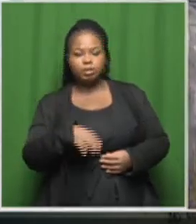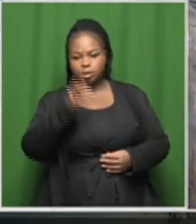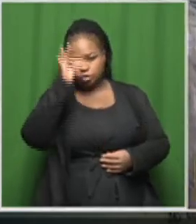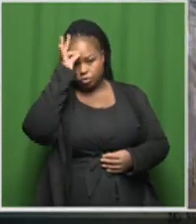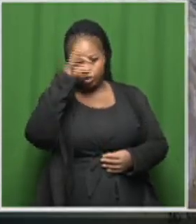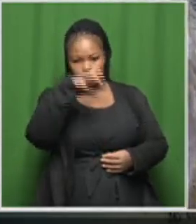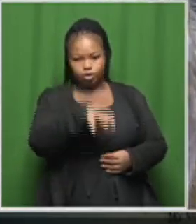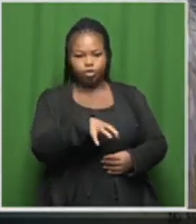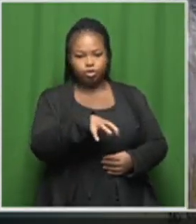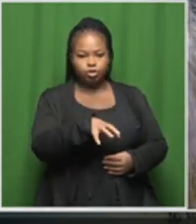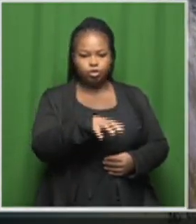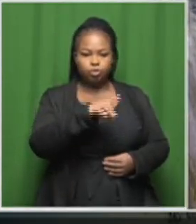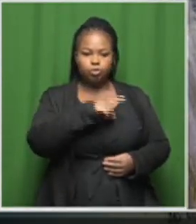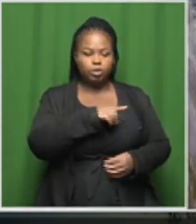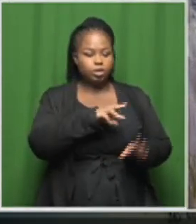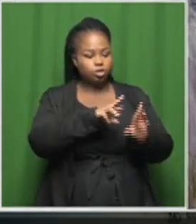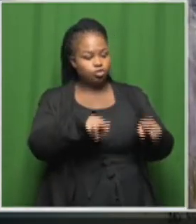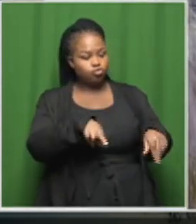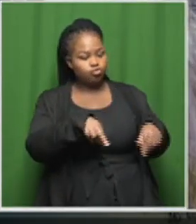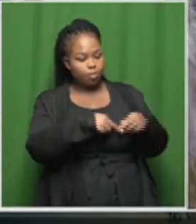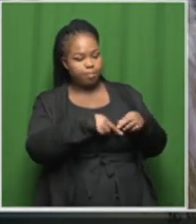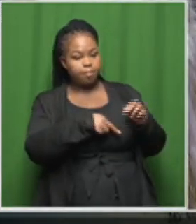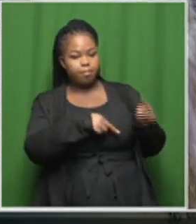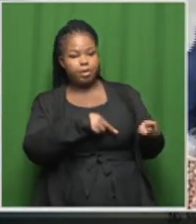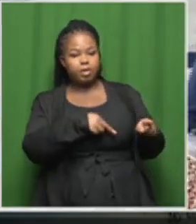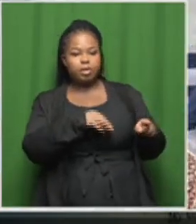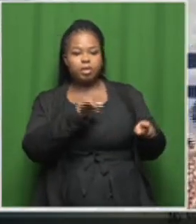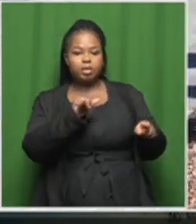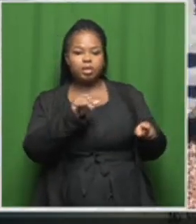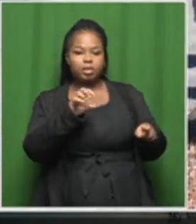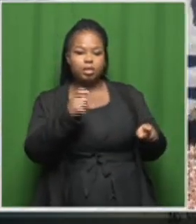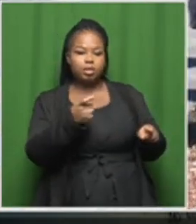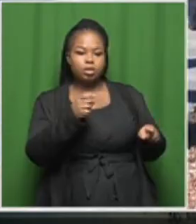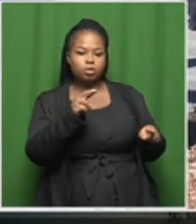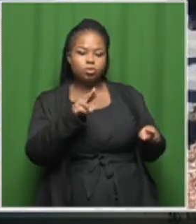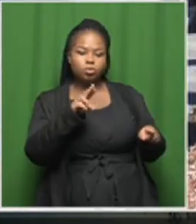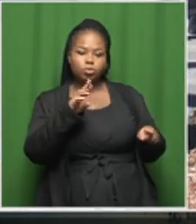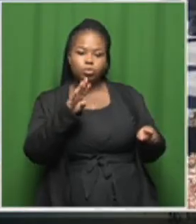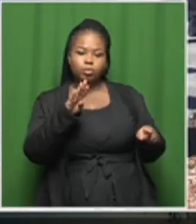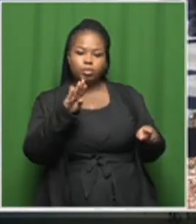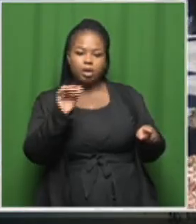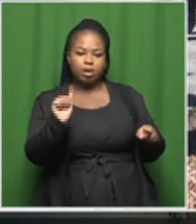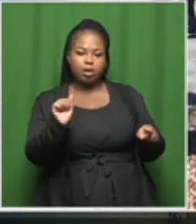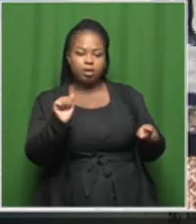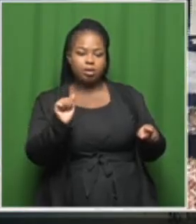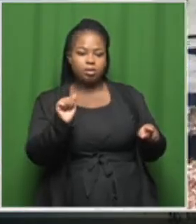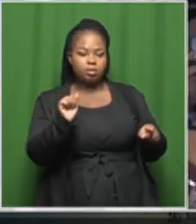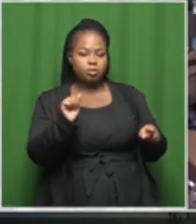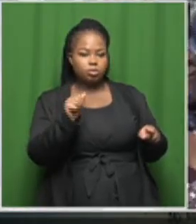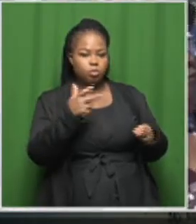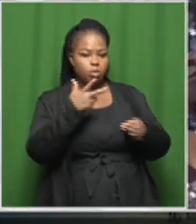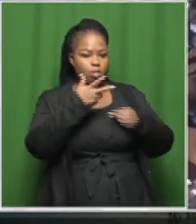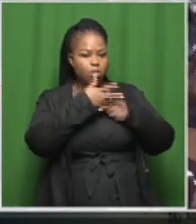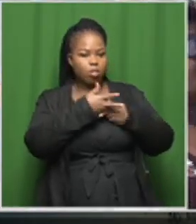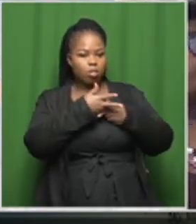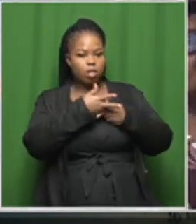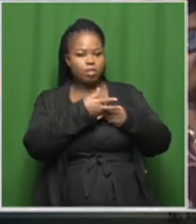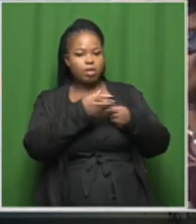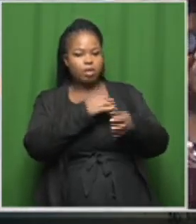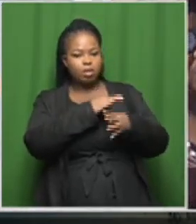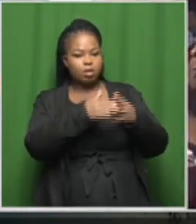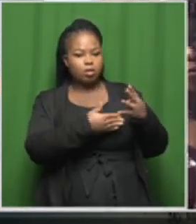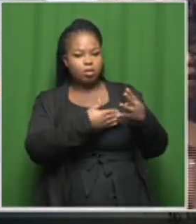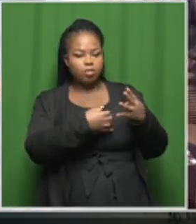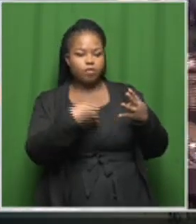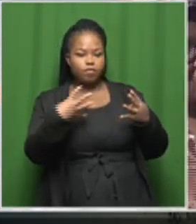station, where there was a room within this police station in Gqeberha, formerly known as Cradock, where they surveilled the Cradock Four, where